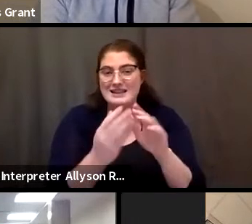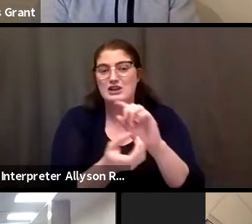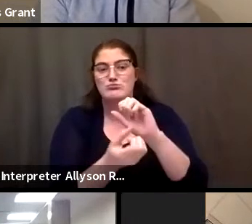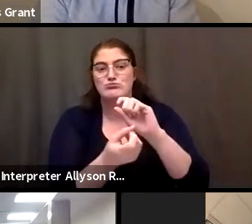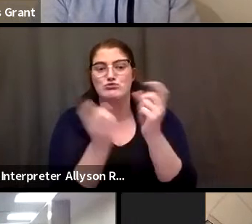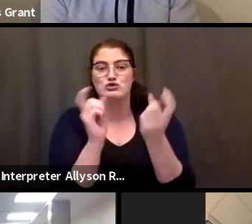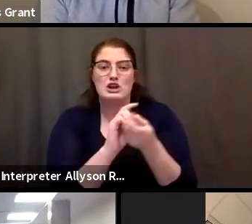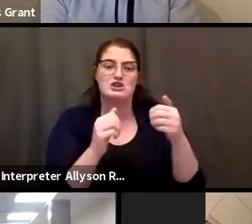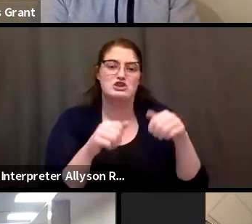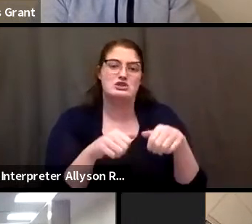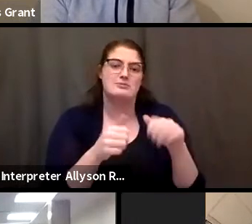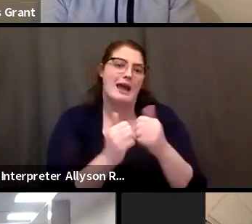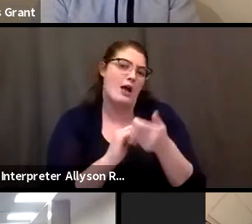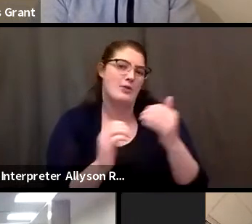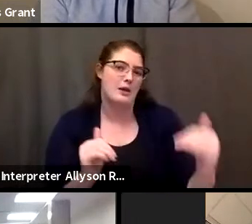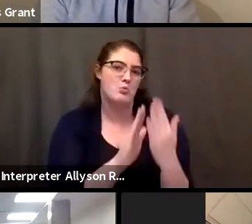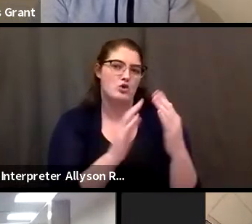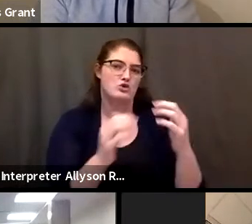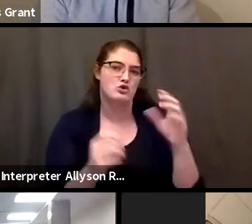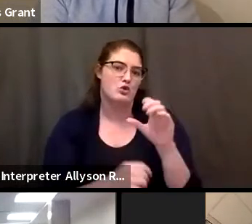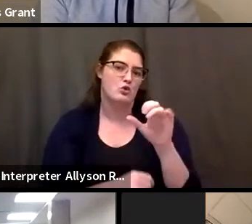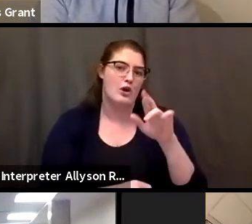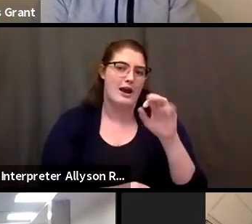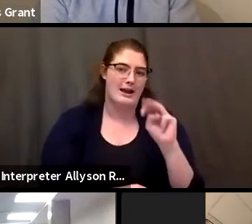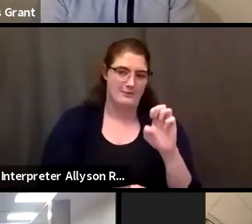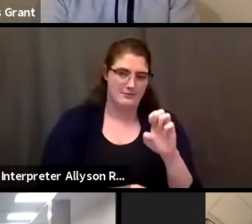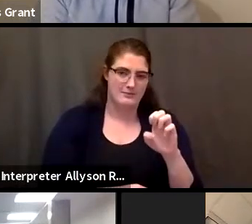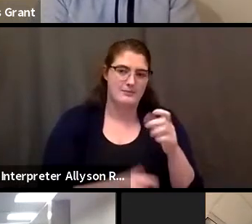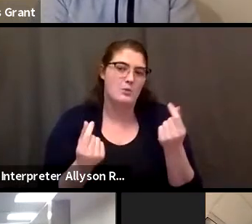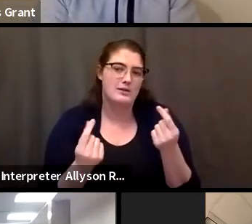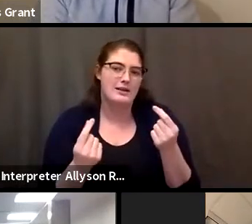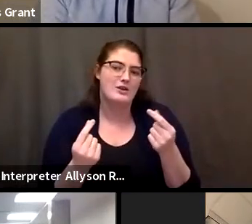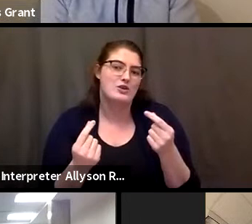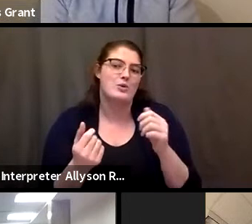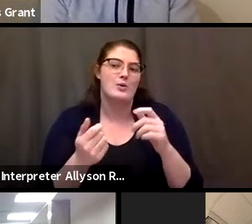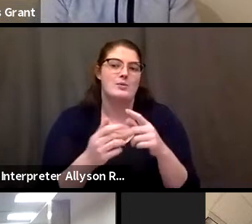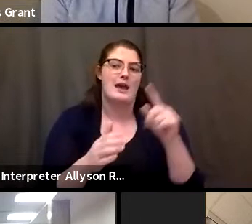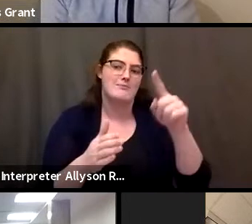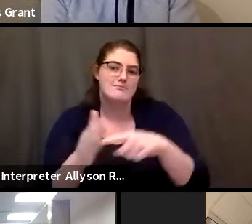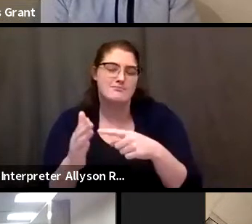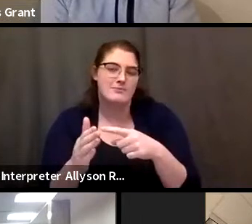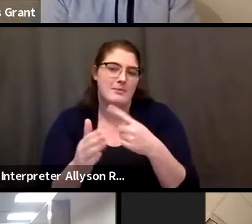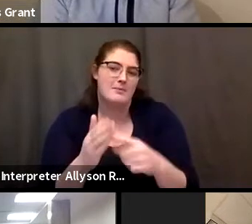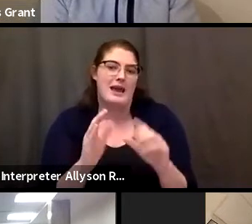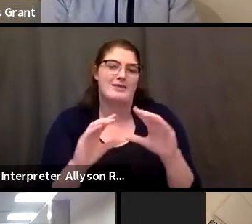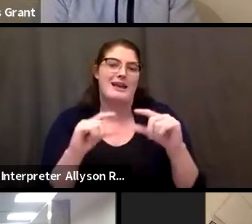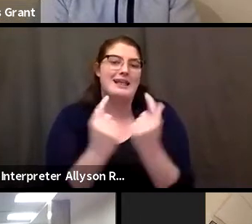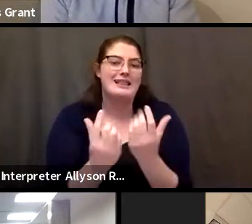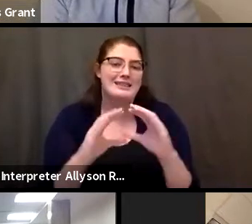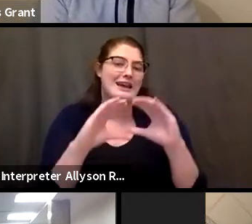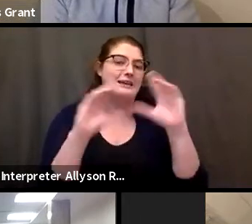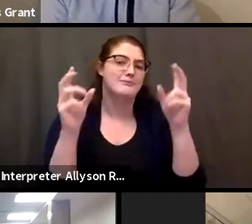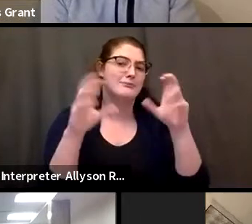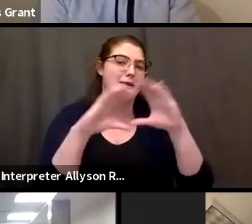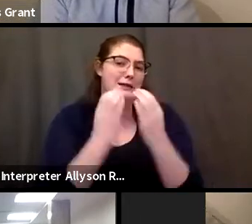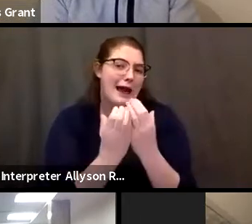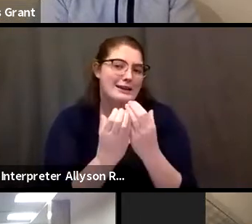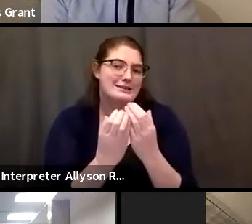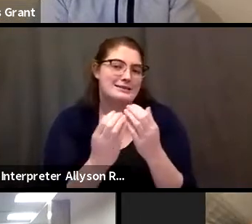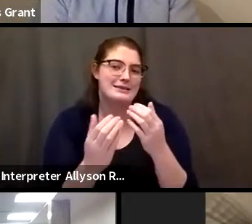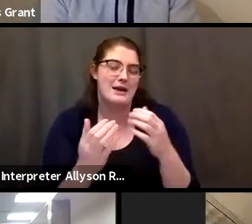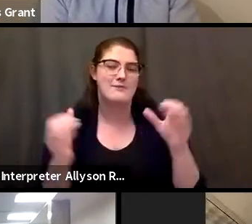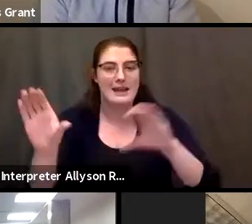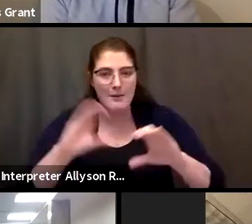They had a Synthetic Abatement Act passed. What they did is they banned the class of the chemical instead of the specific